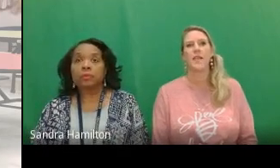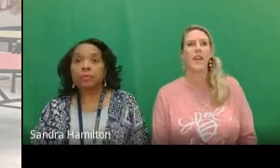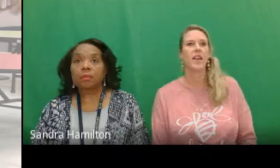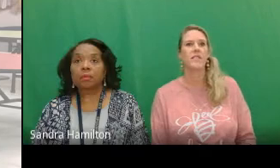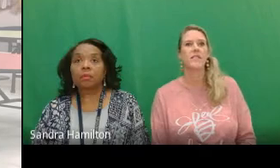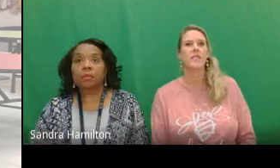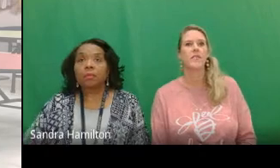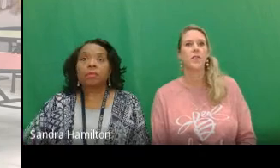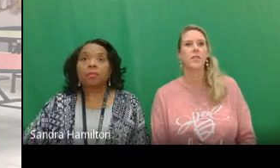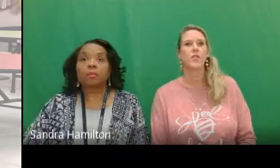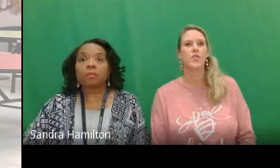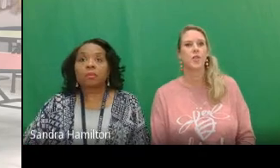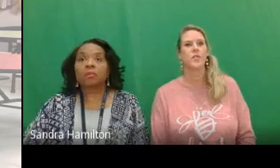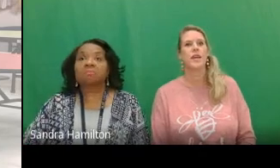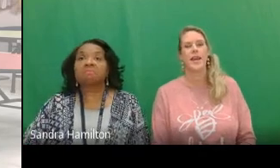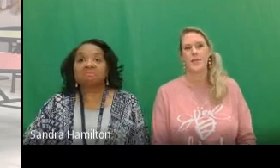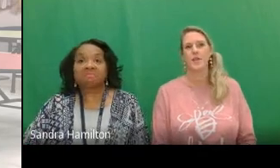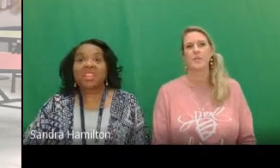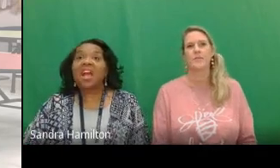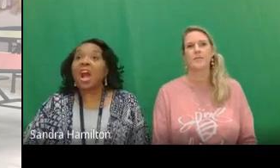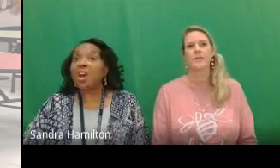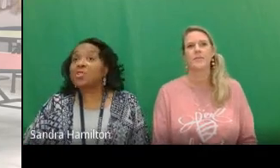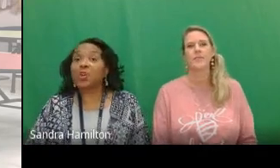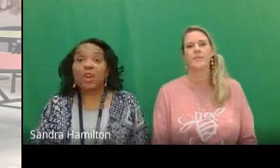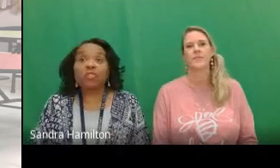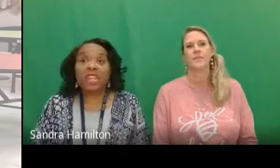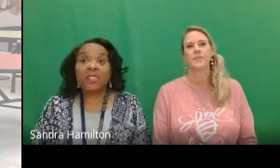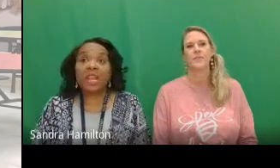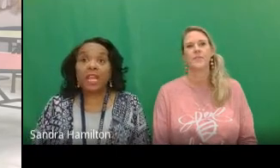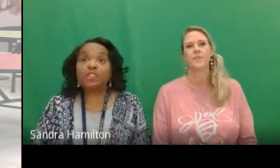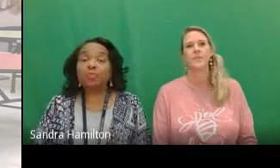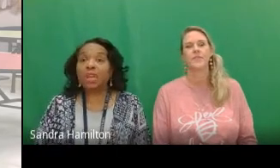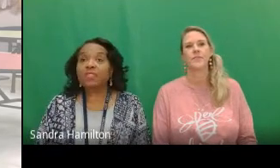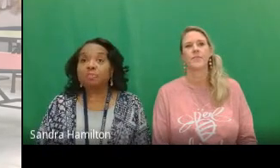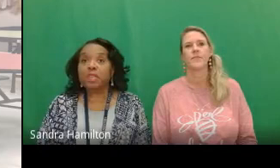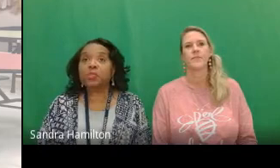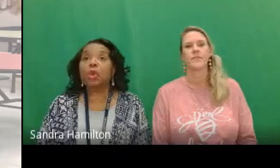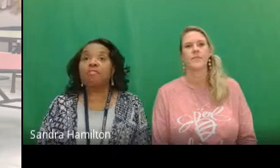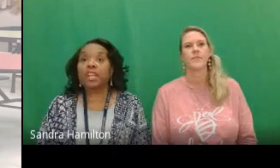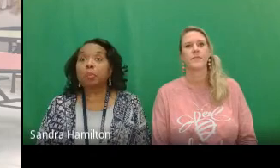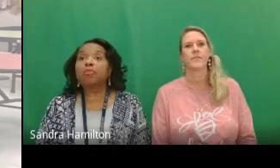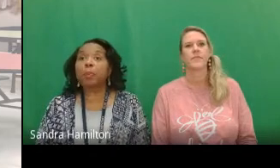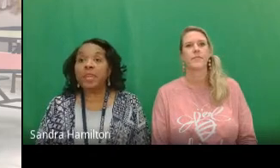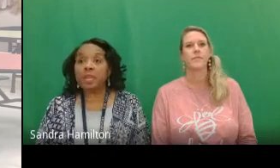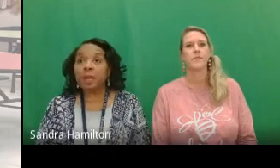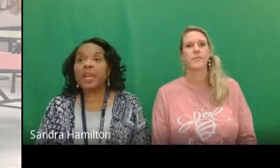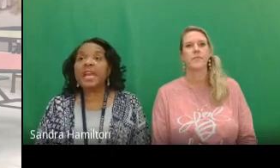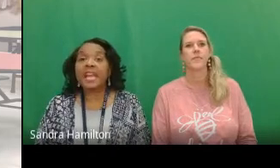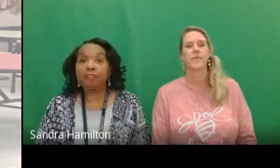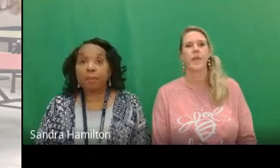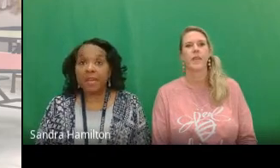snack pack of carrots, fruit, juice, and milk. Also, don't forget that lunch and breakfast meals are available for